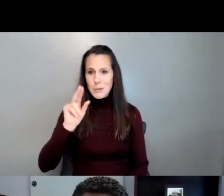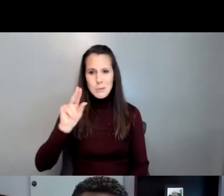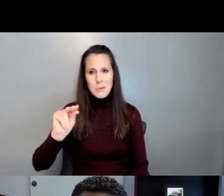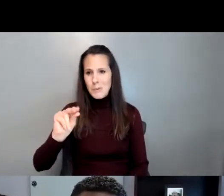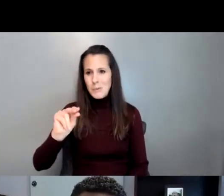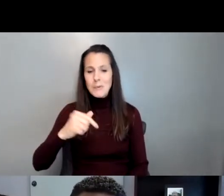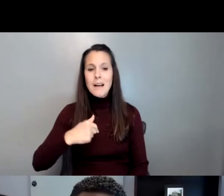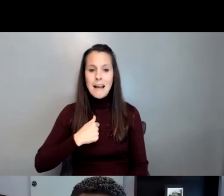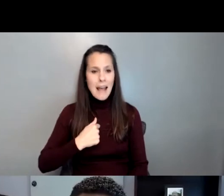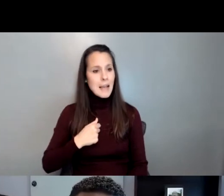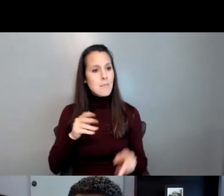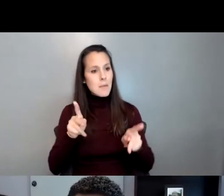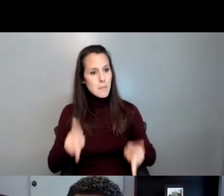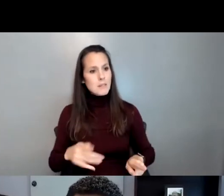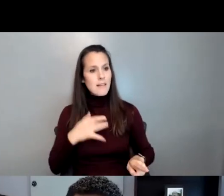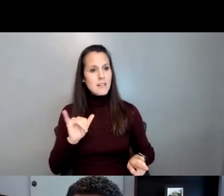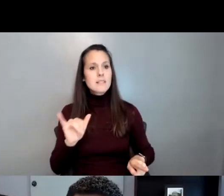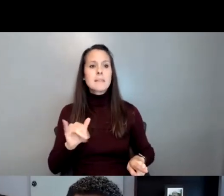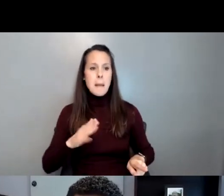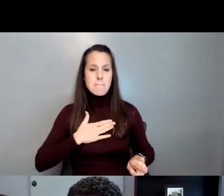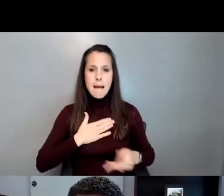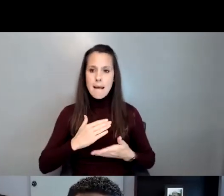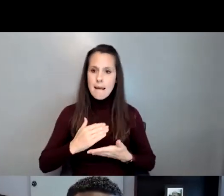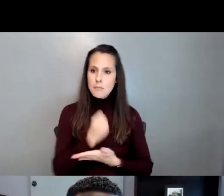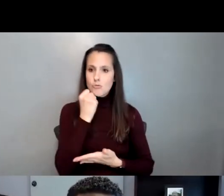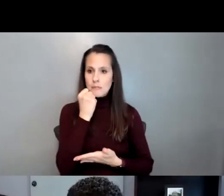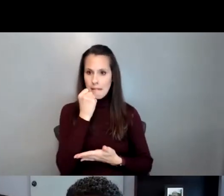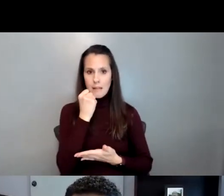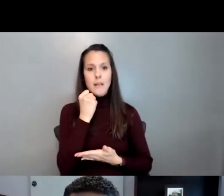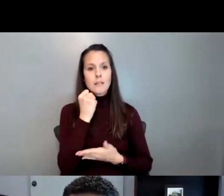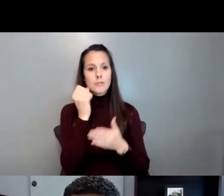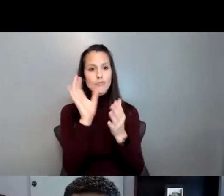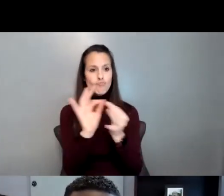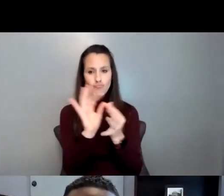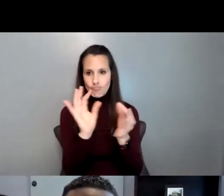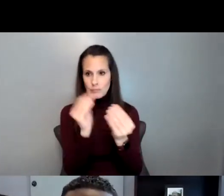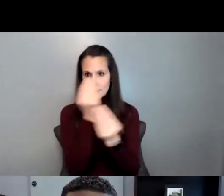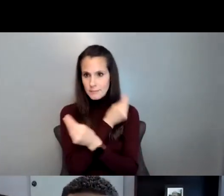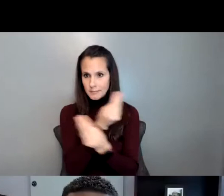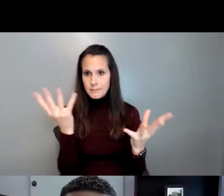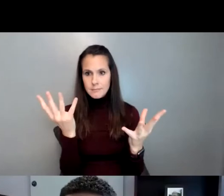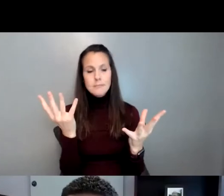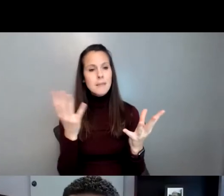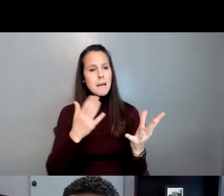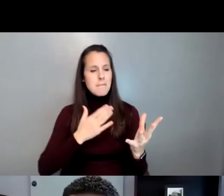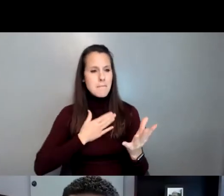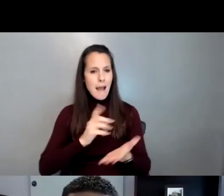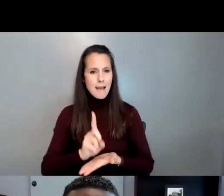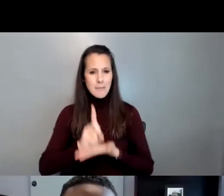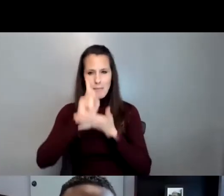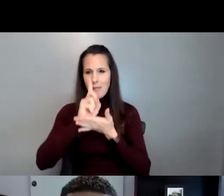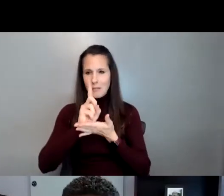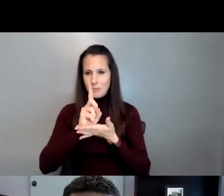that feels as though I have an opportunity to then spread a message based on the position of privilege that I am in.